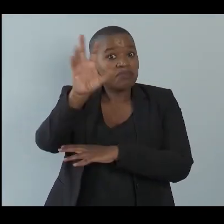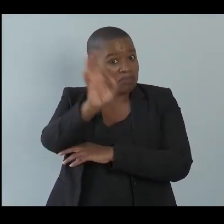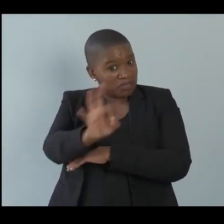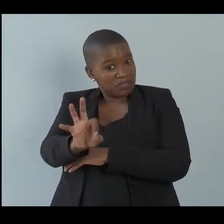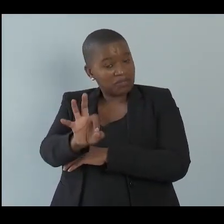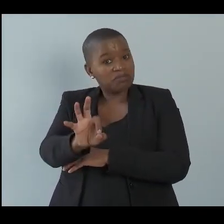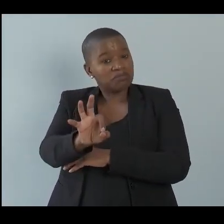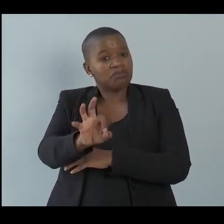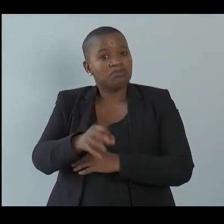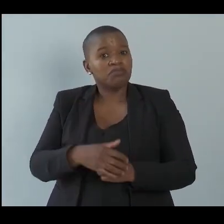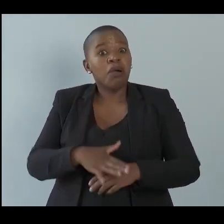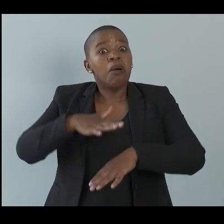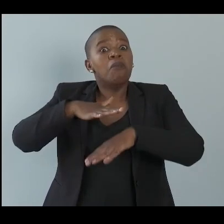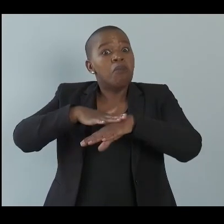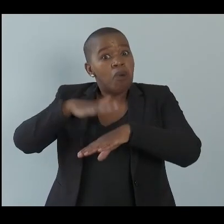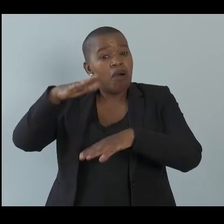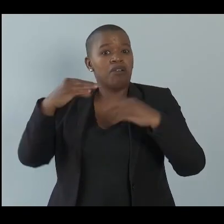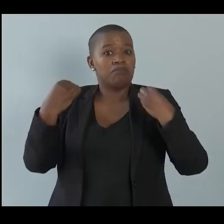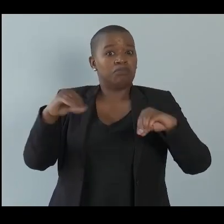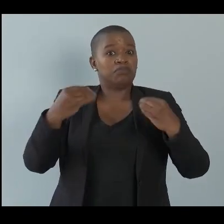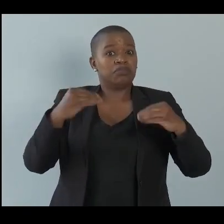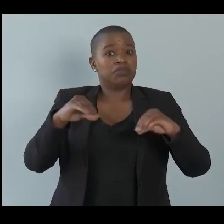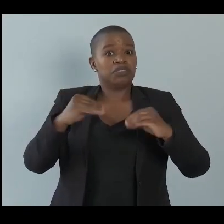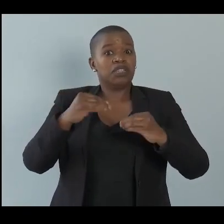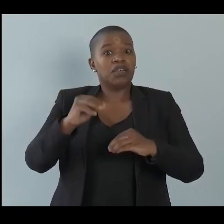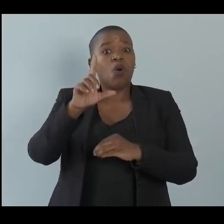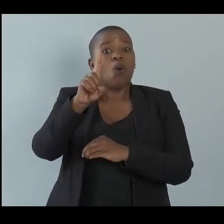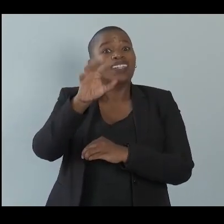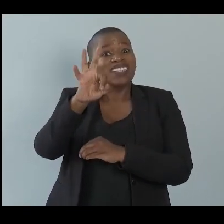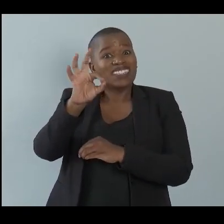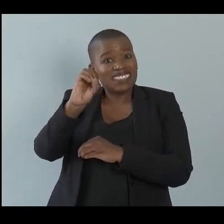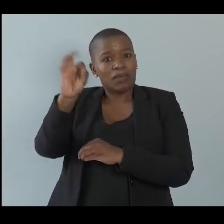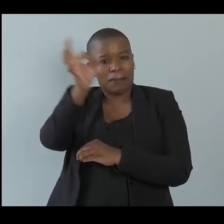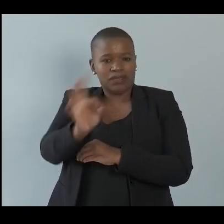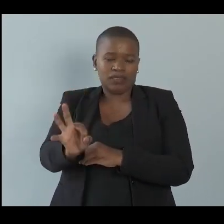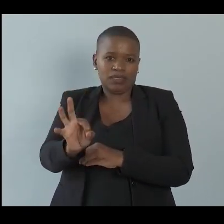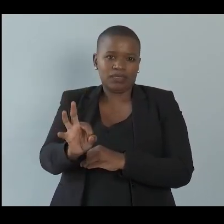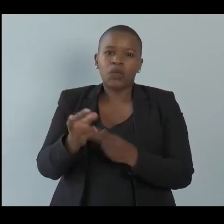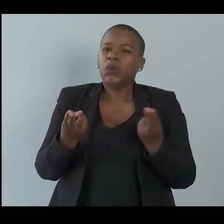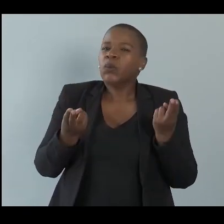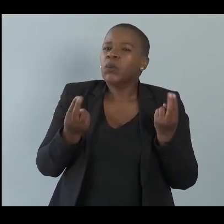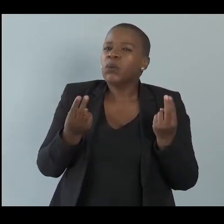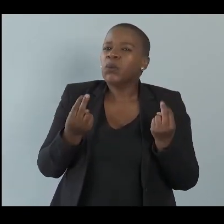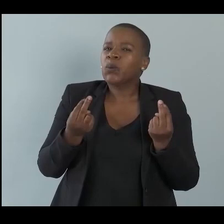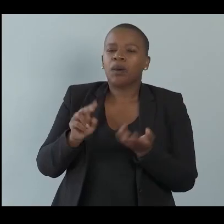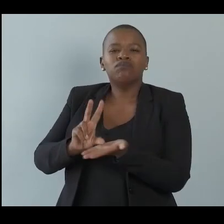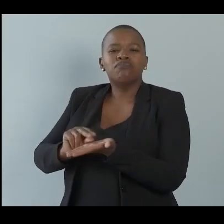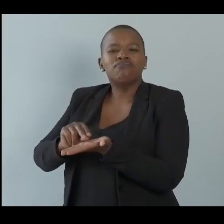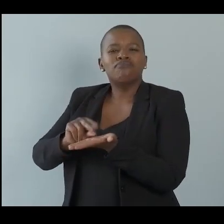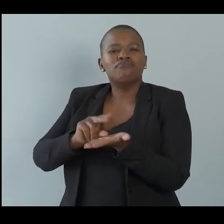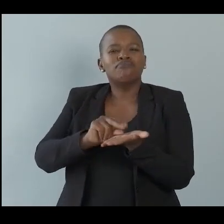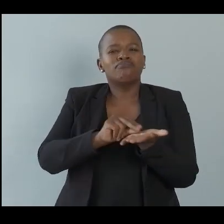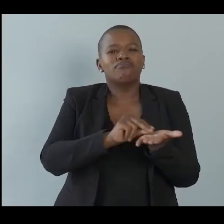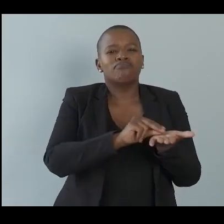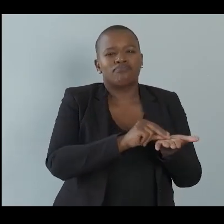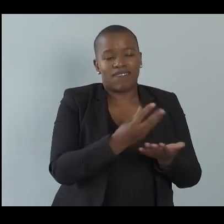margin enterprise business has grown by 13%, with key new logos added into the light and commercial fleet space, as